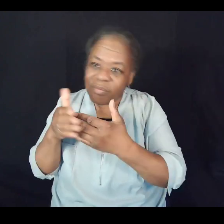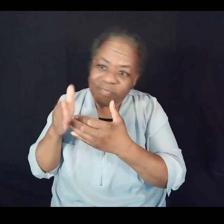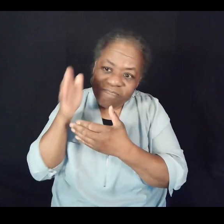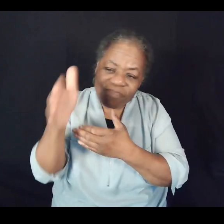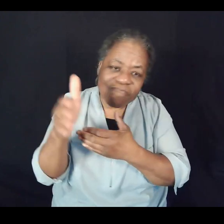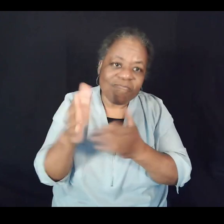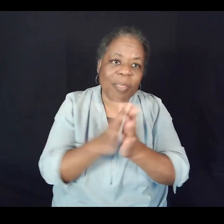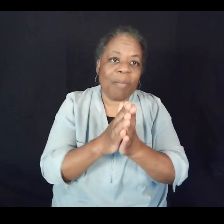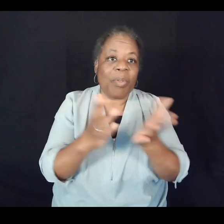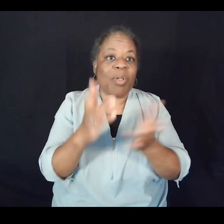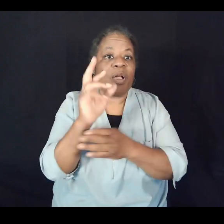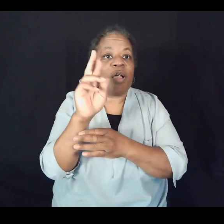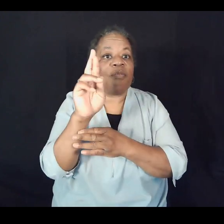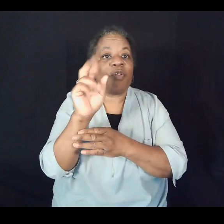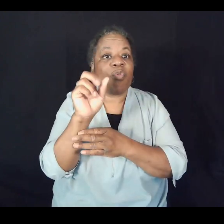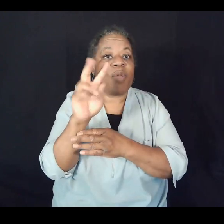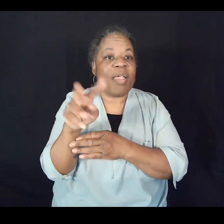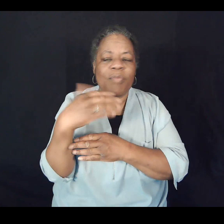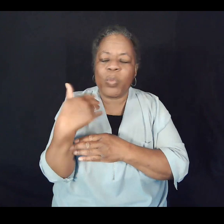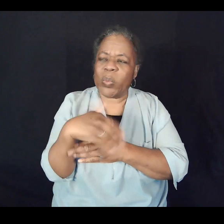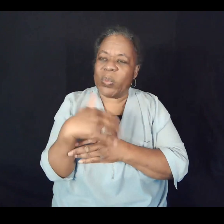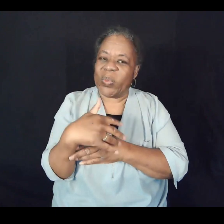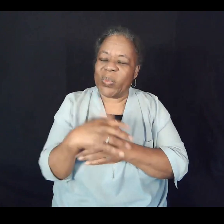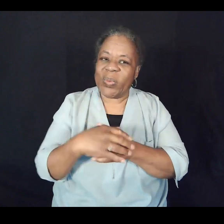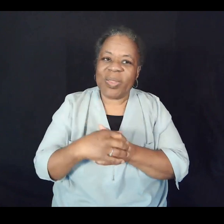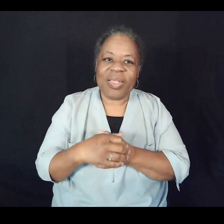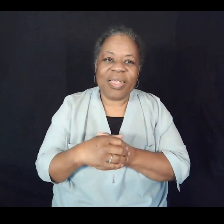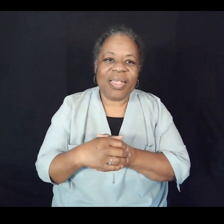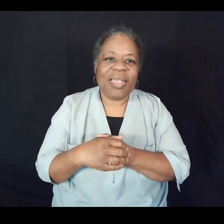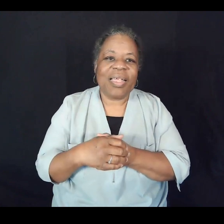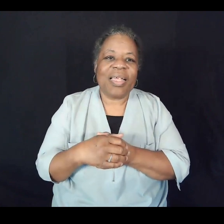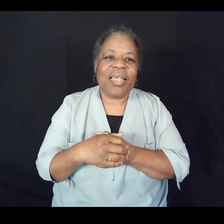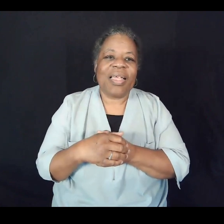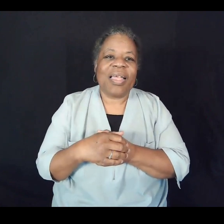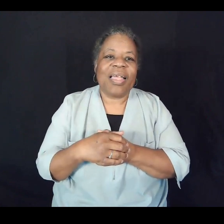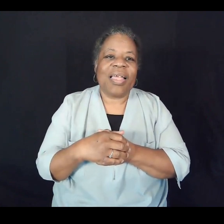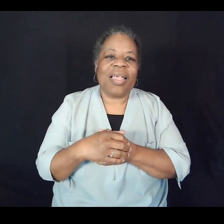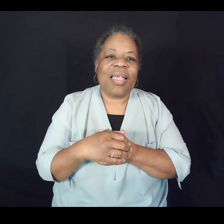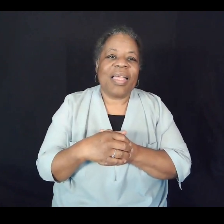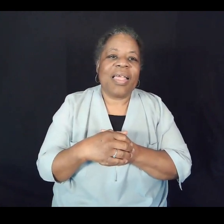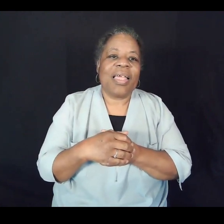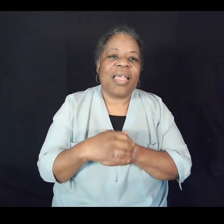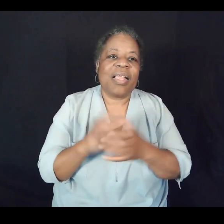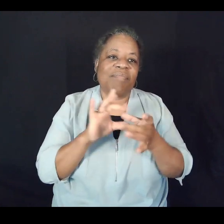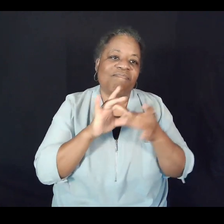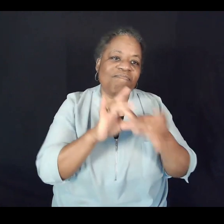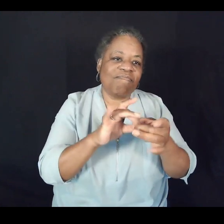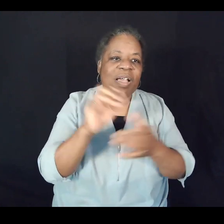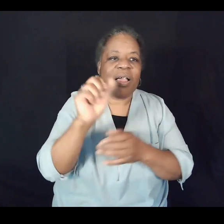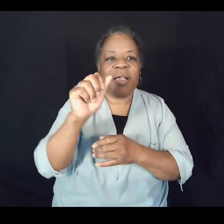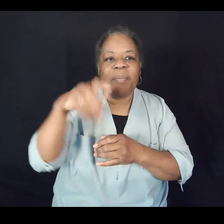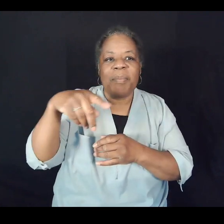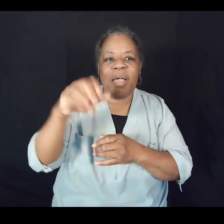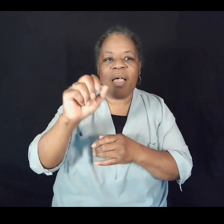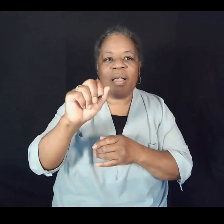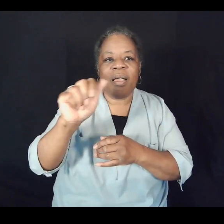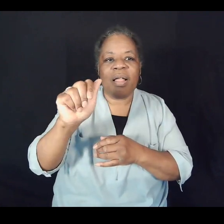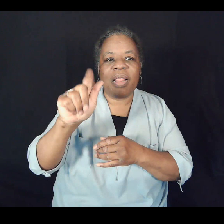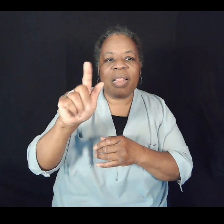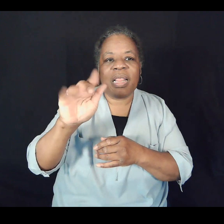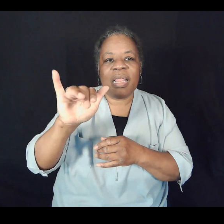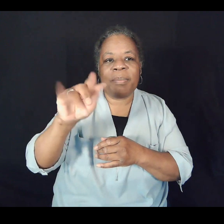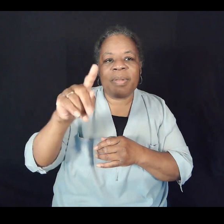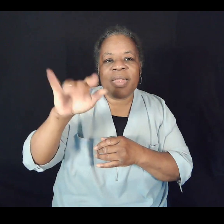Revelation, oh man, it is classified under the genre of apocalyptic literature. And that is a